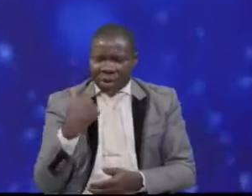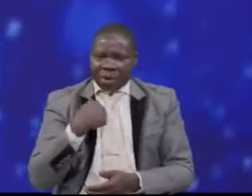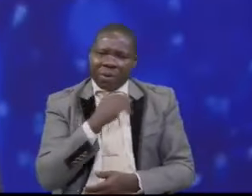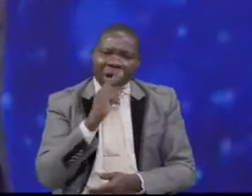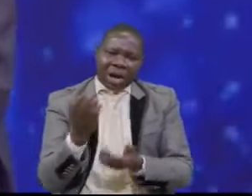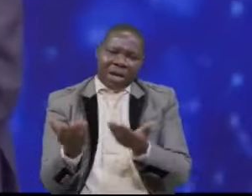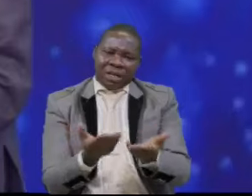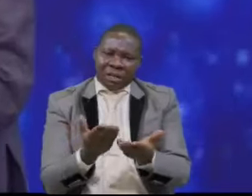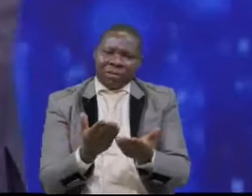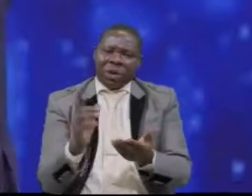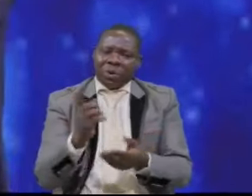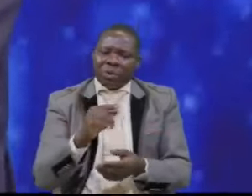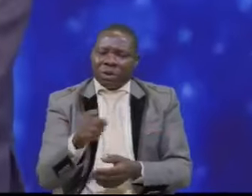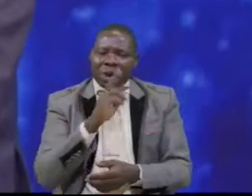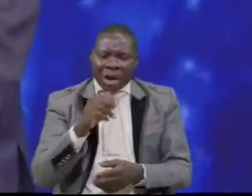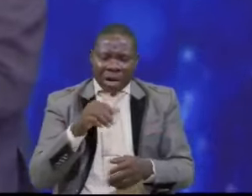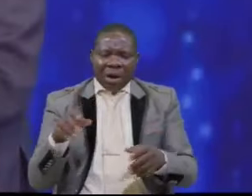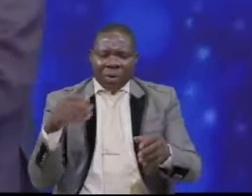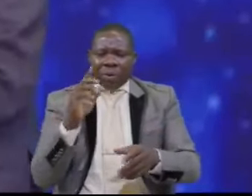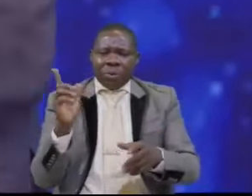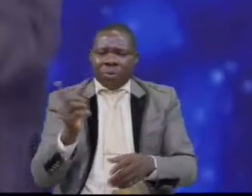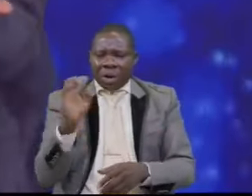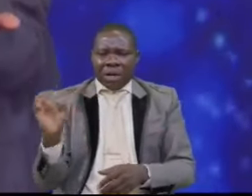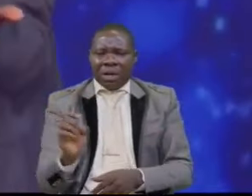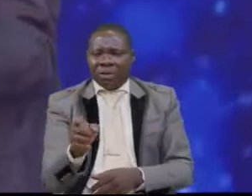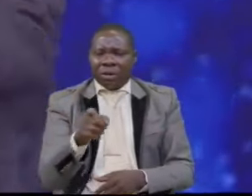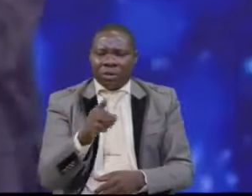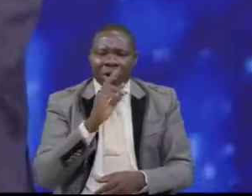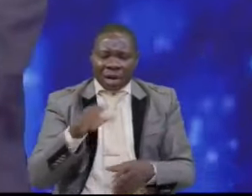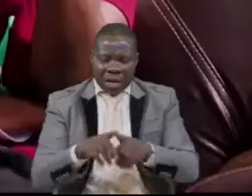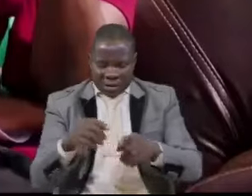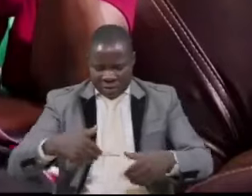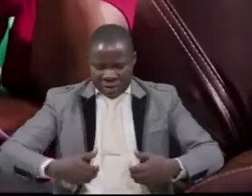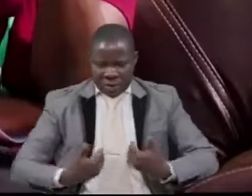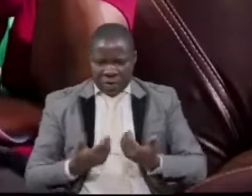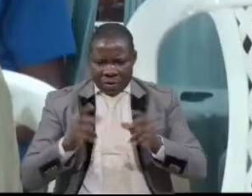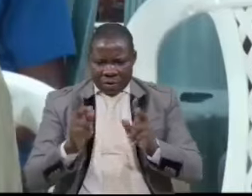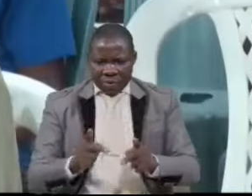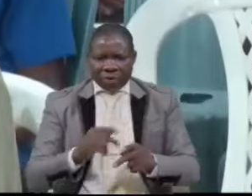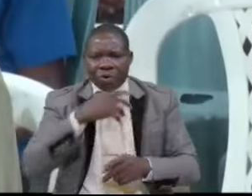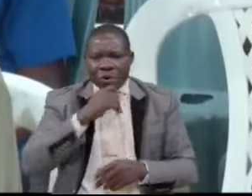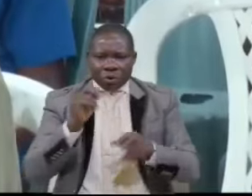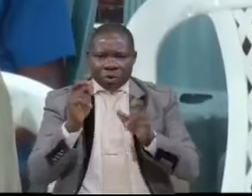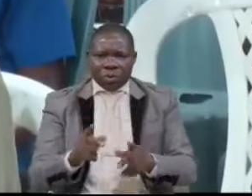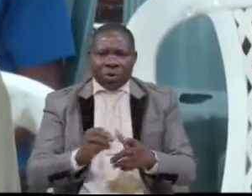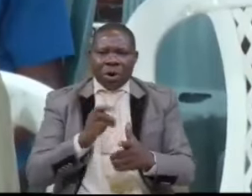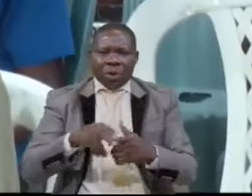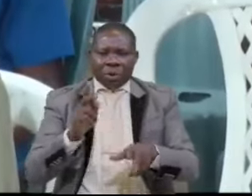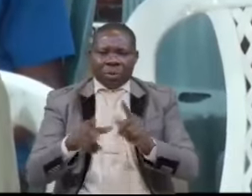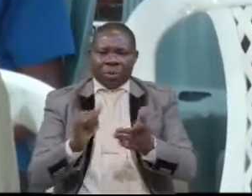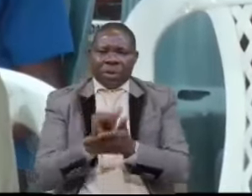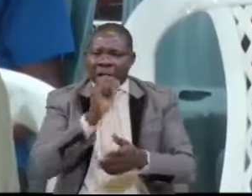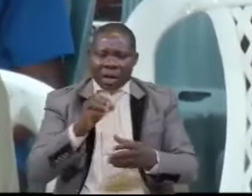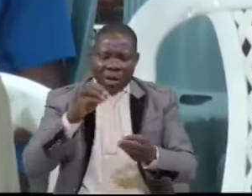wherever you are, as a young person, as an older person, as even people who are beyond 40